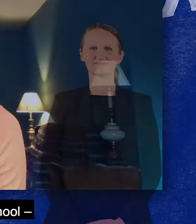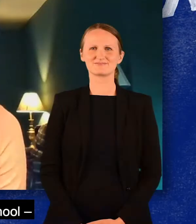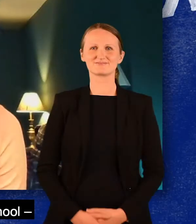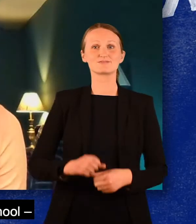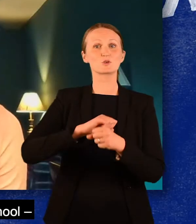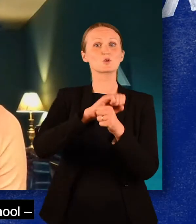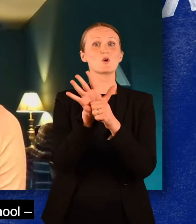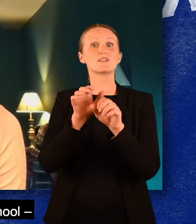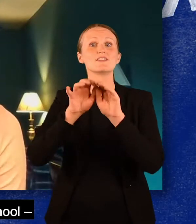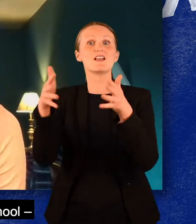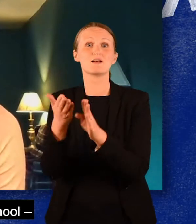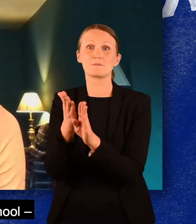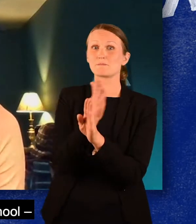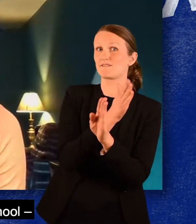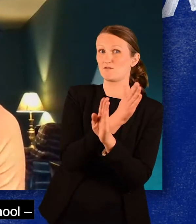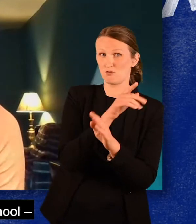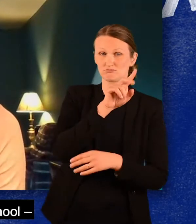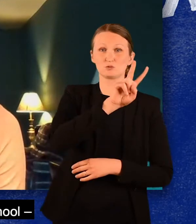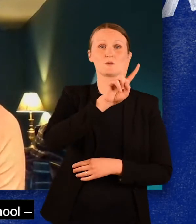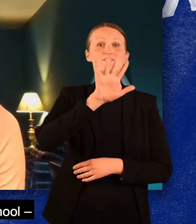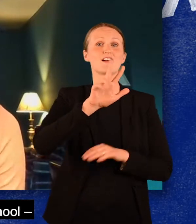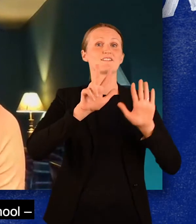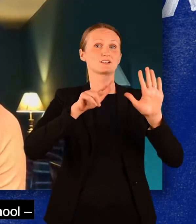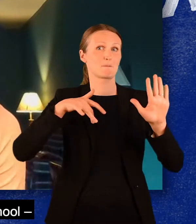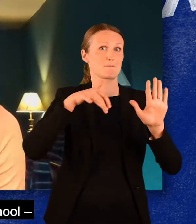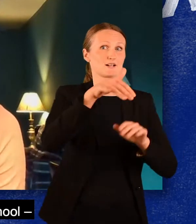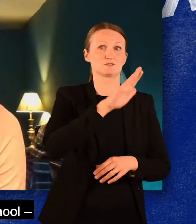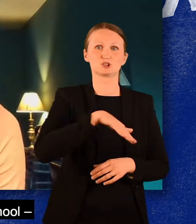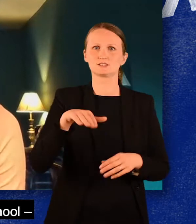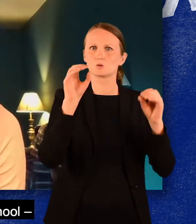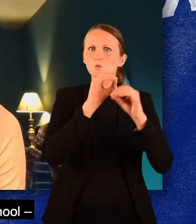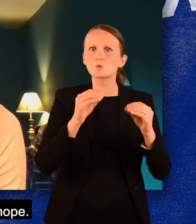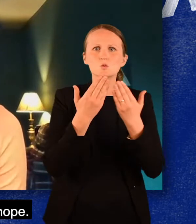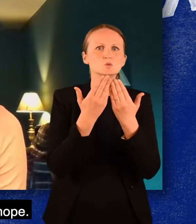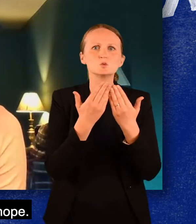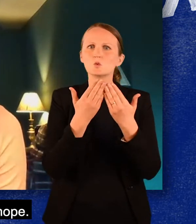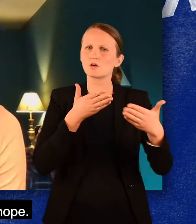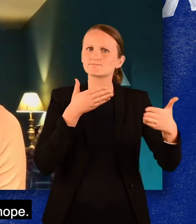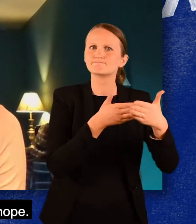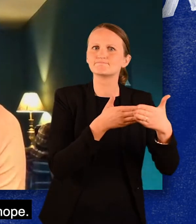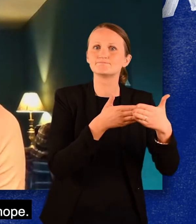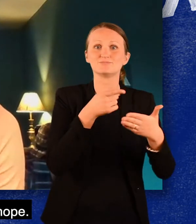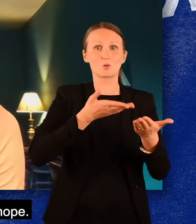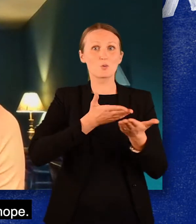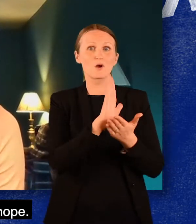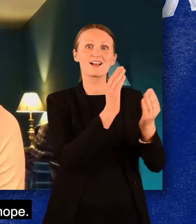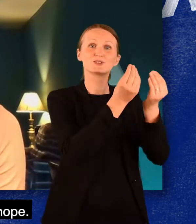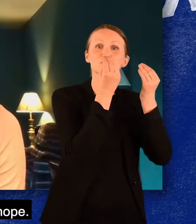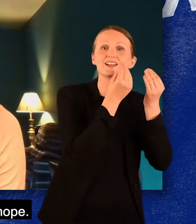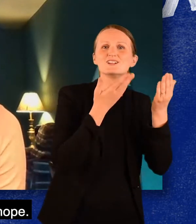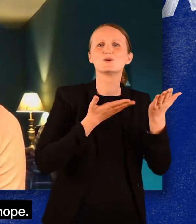Before the pandemic, 258 million children were out of school, each of them denied the right